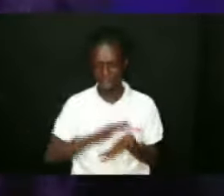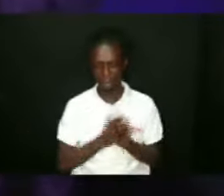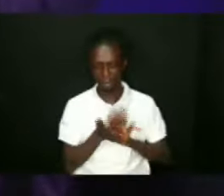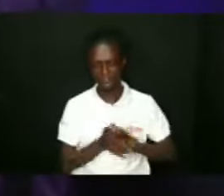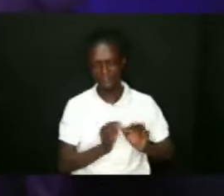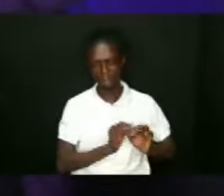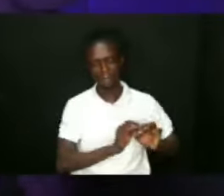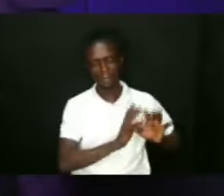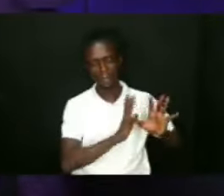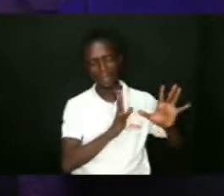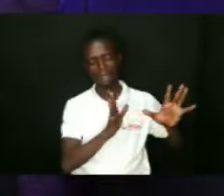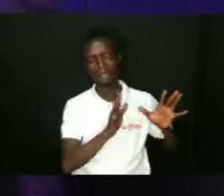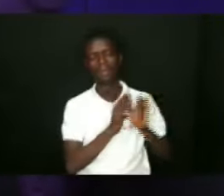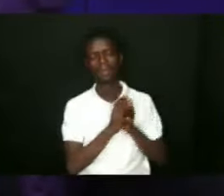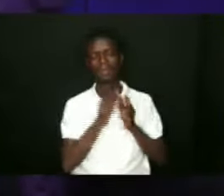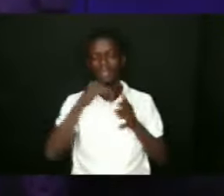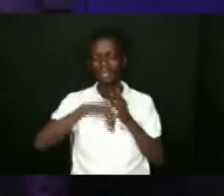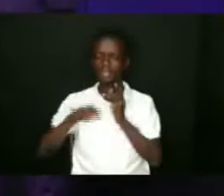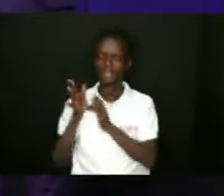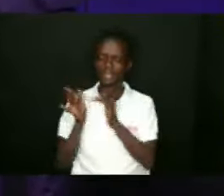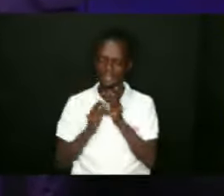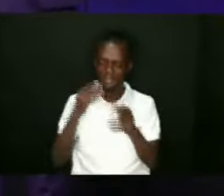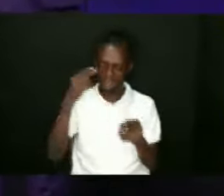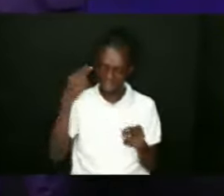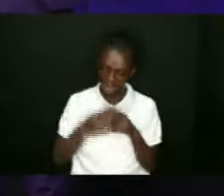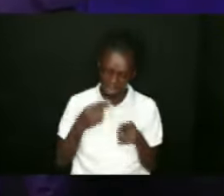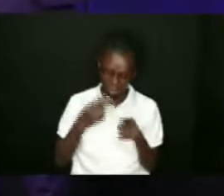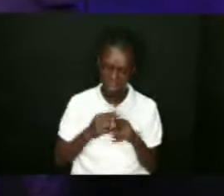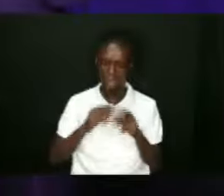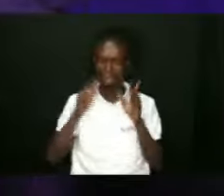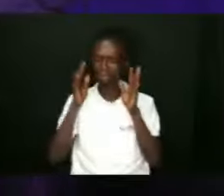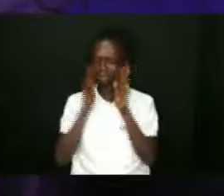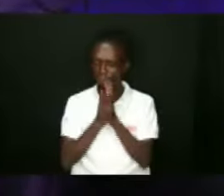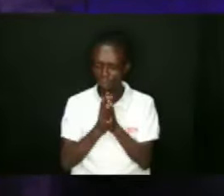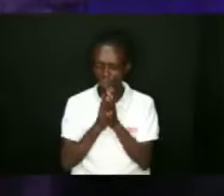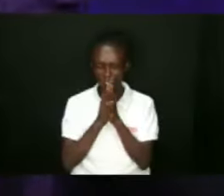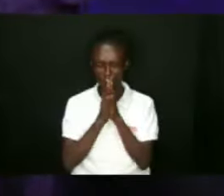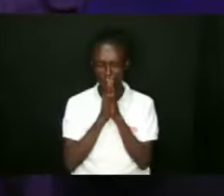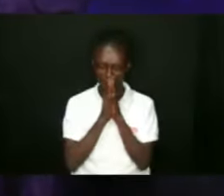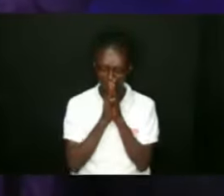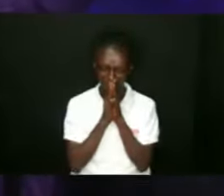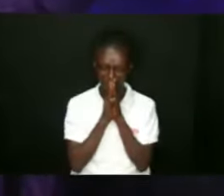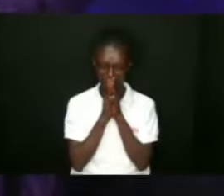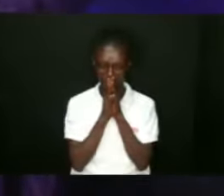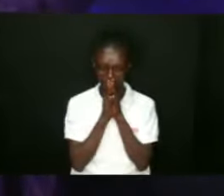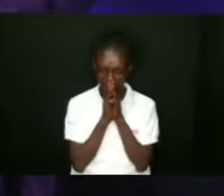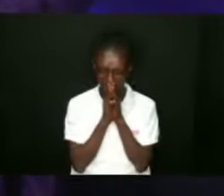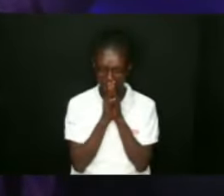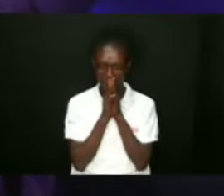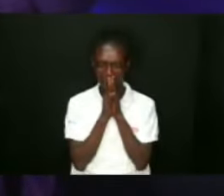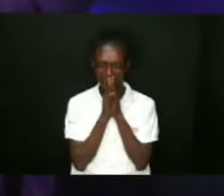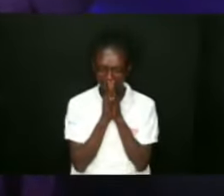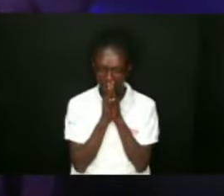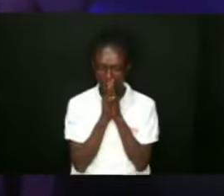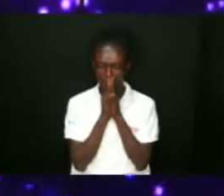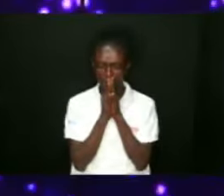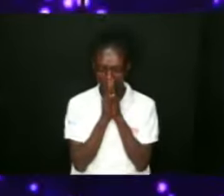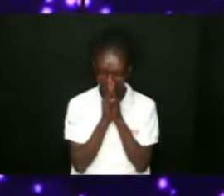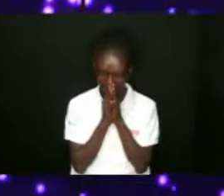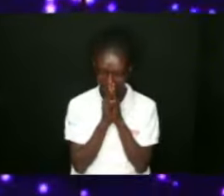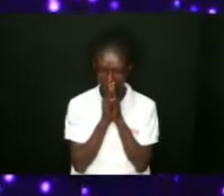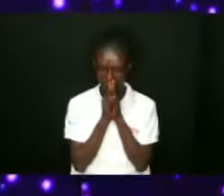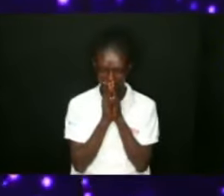the name of the Lord Jesus. Allah toka pata, let's see kaluta te, harote